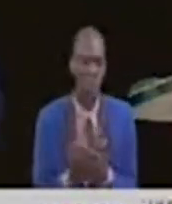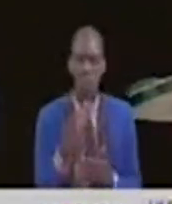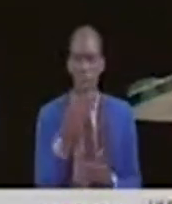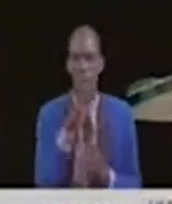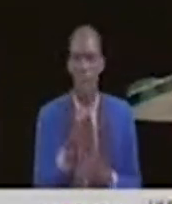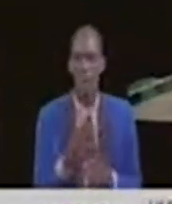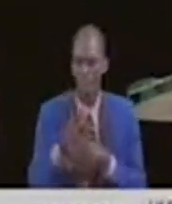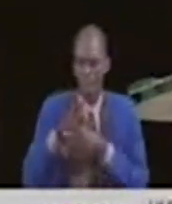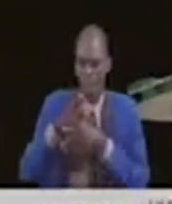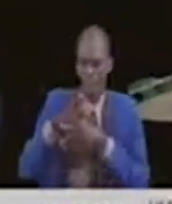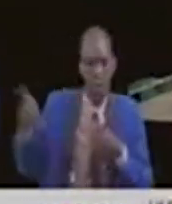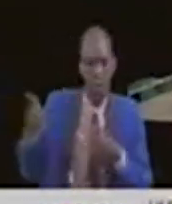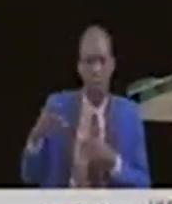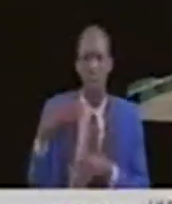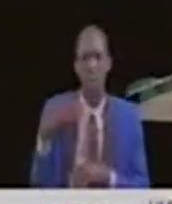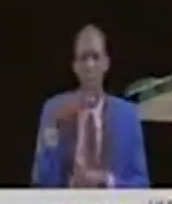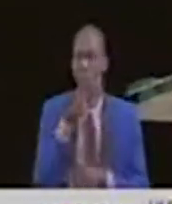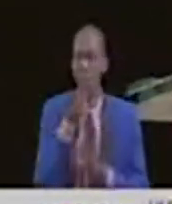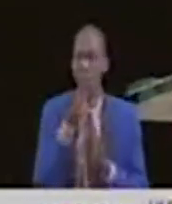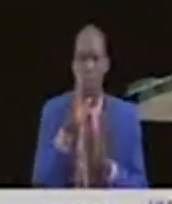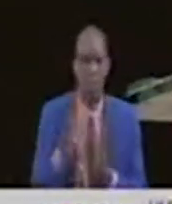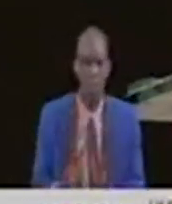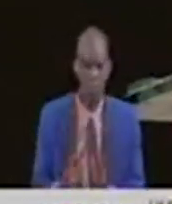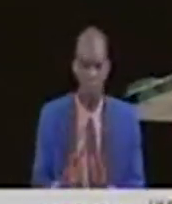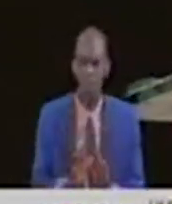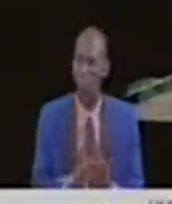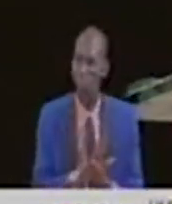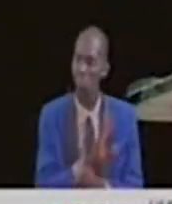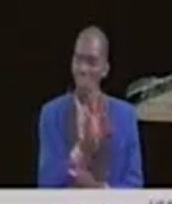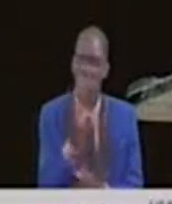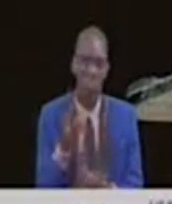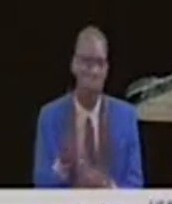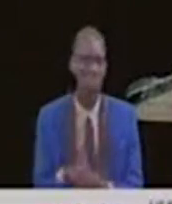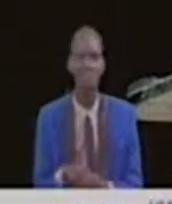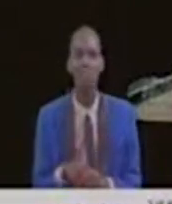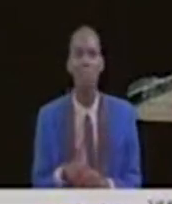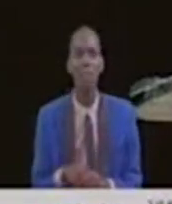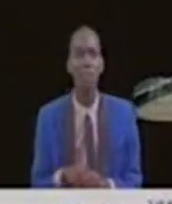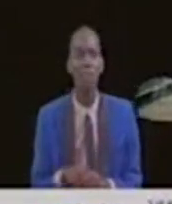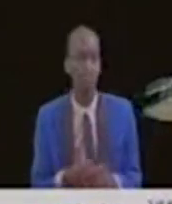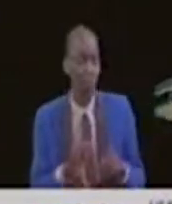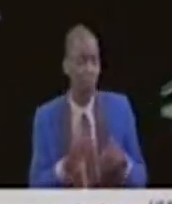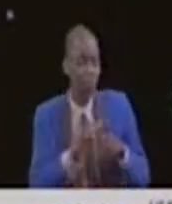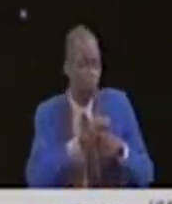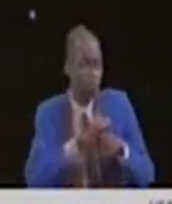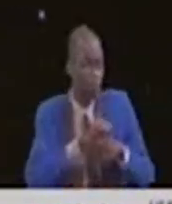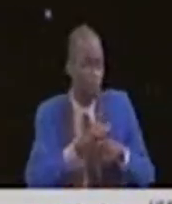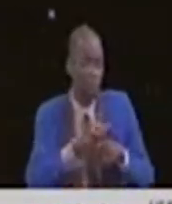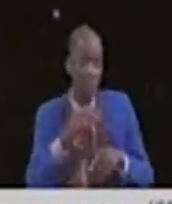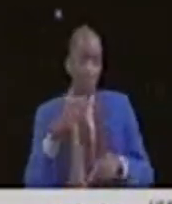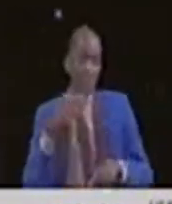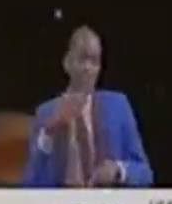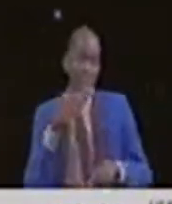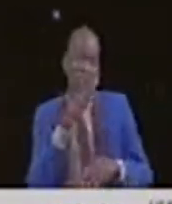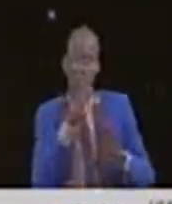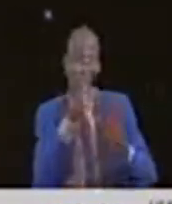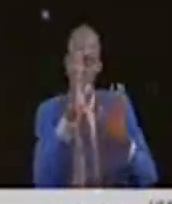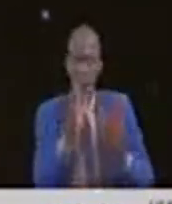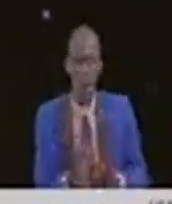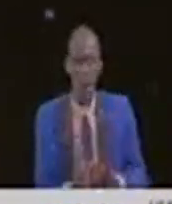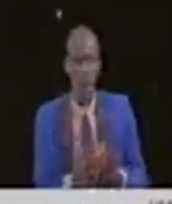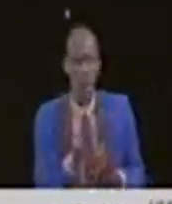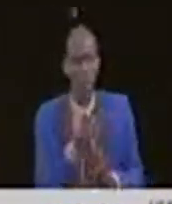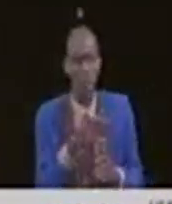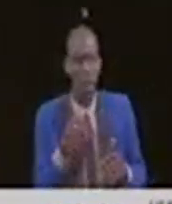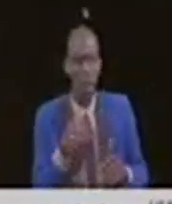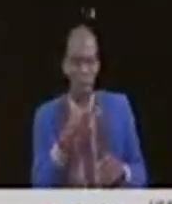professional lies, all liars, they were trained in their field that